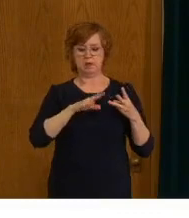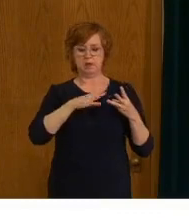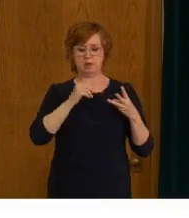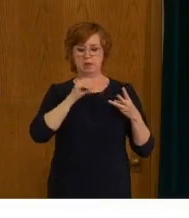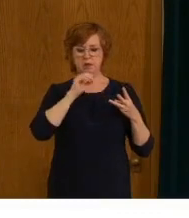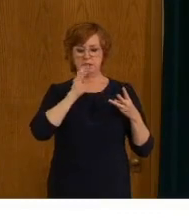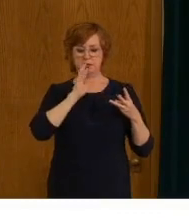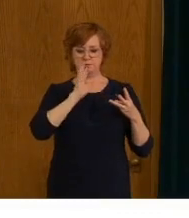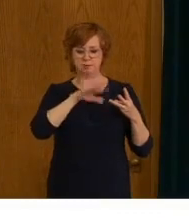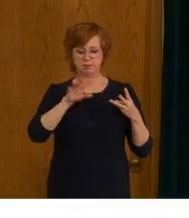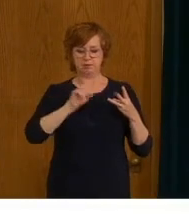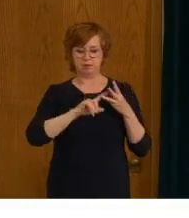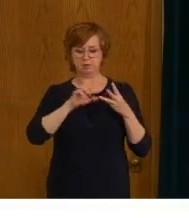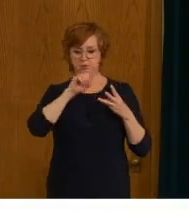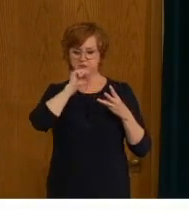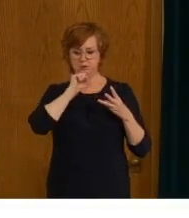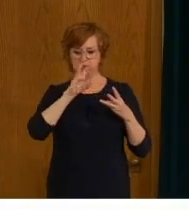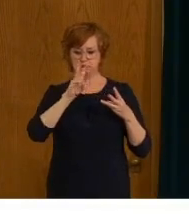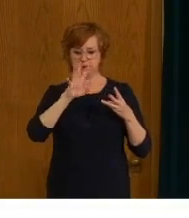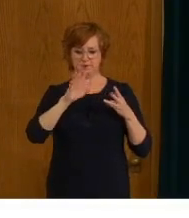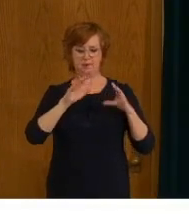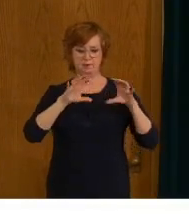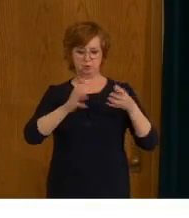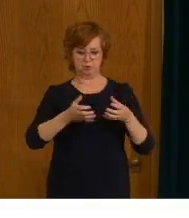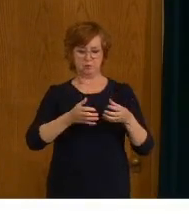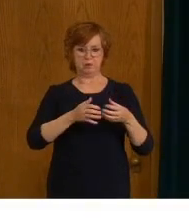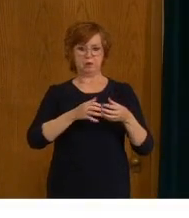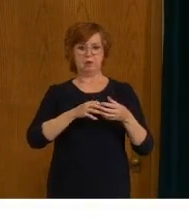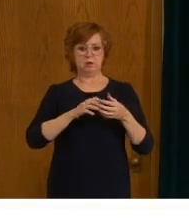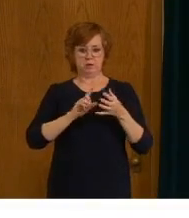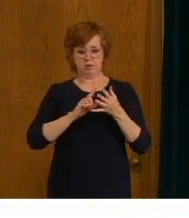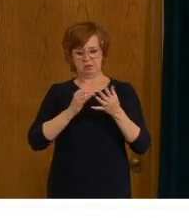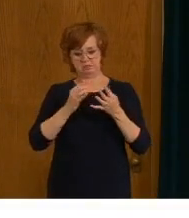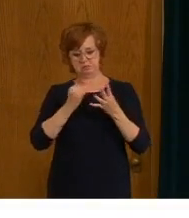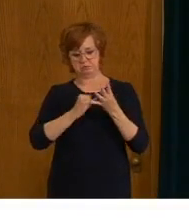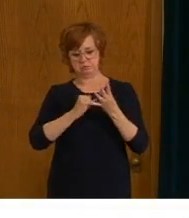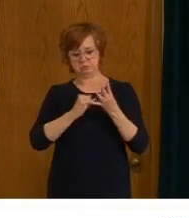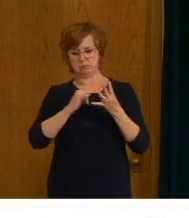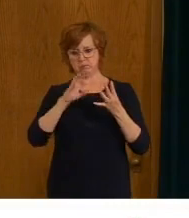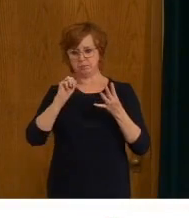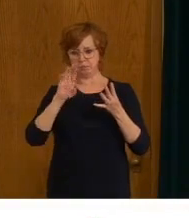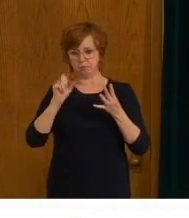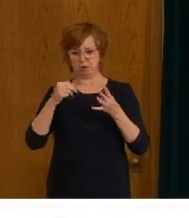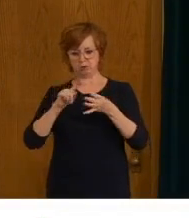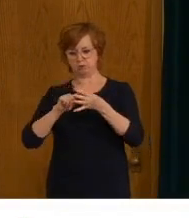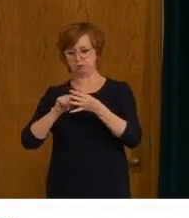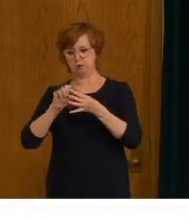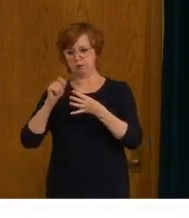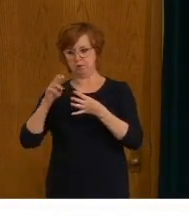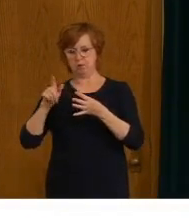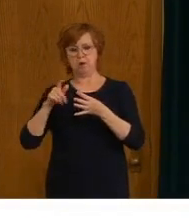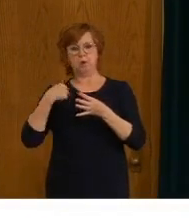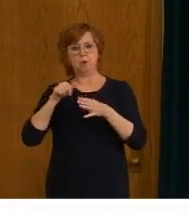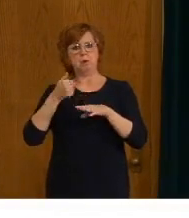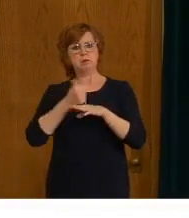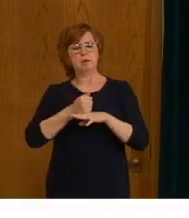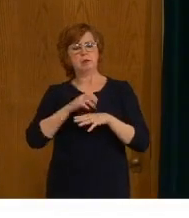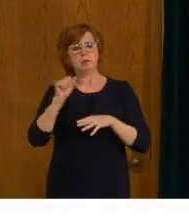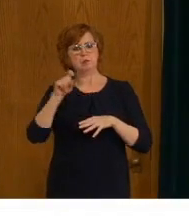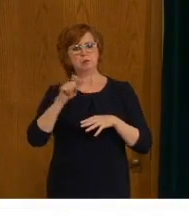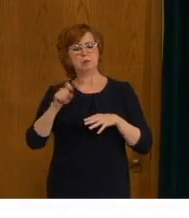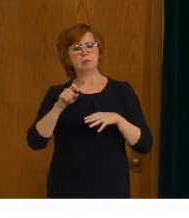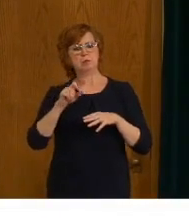to 65. And then very quickly over the end of March, early April, there were many AstraZeneca clinics in